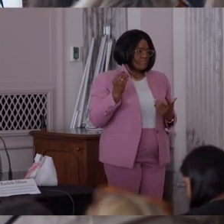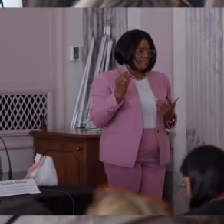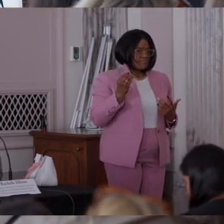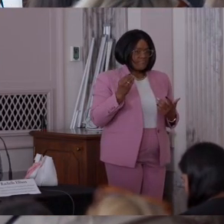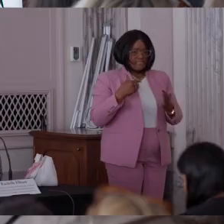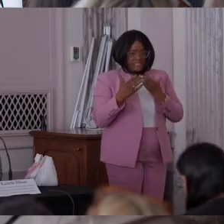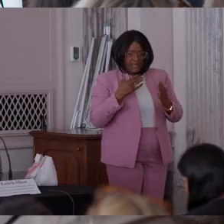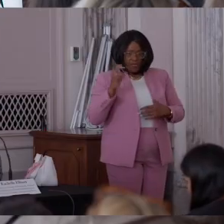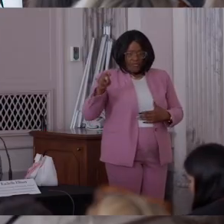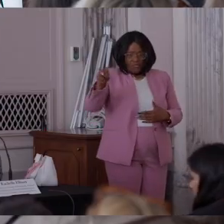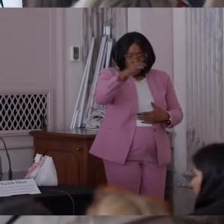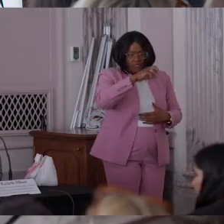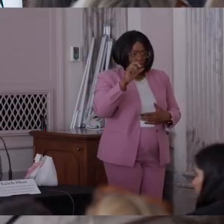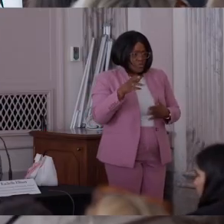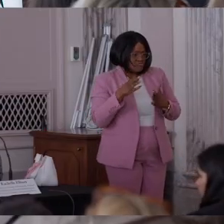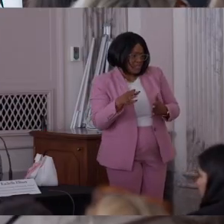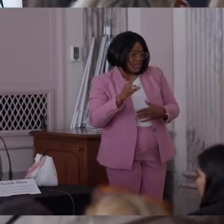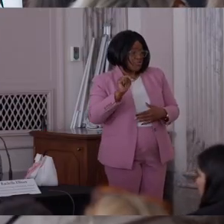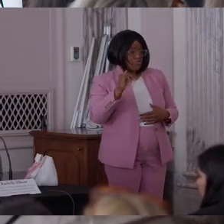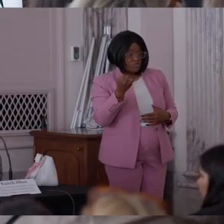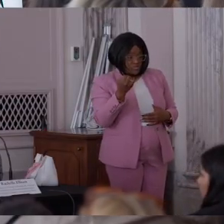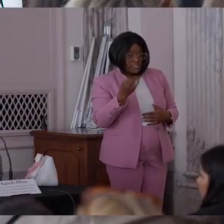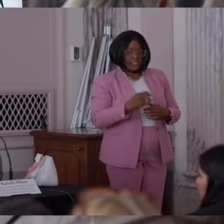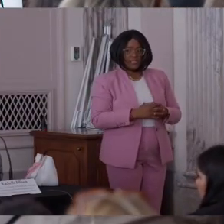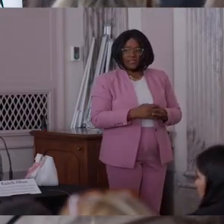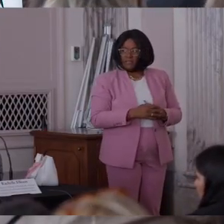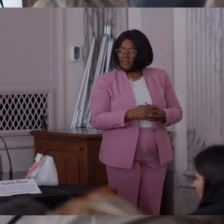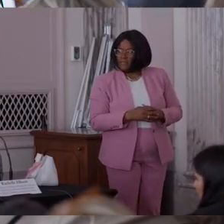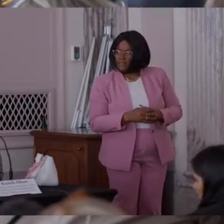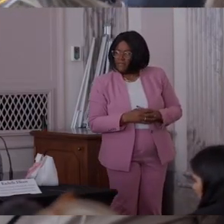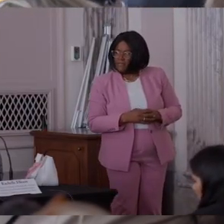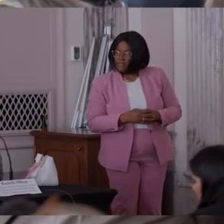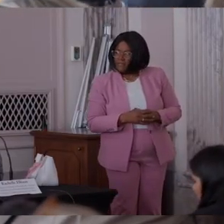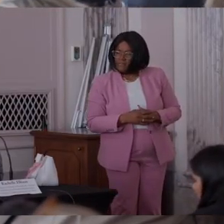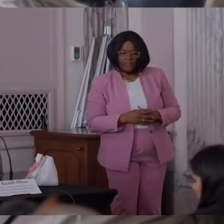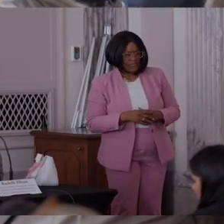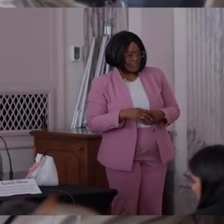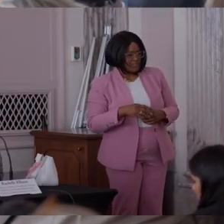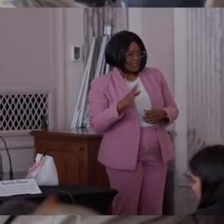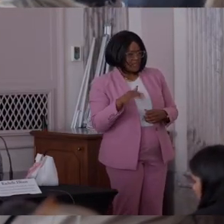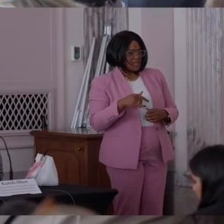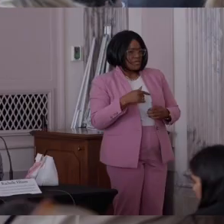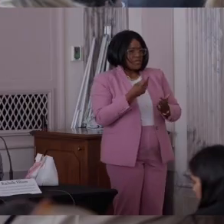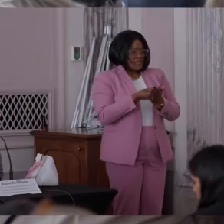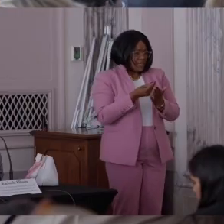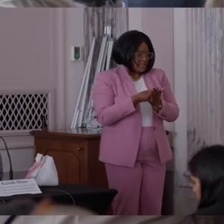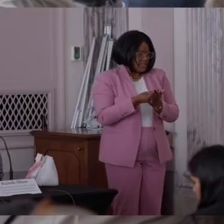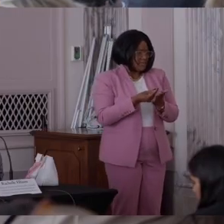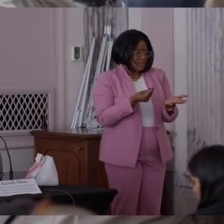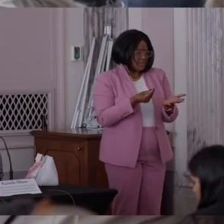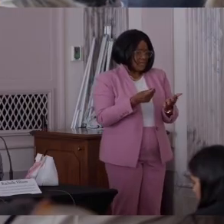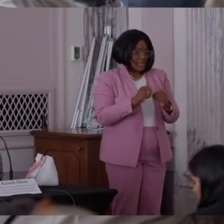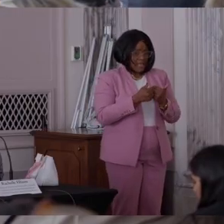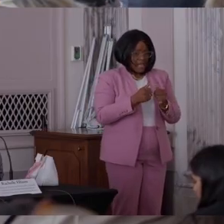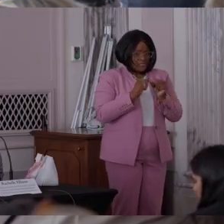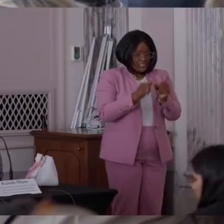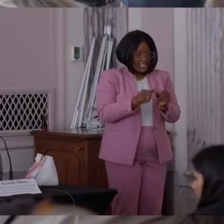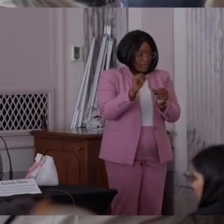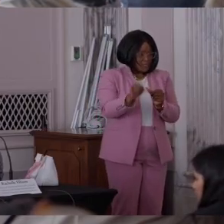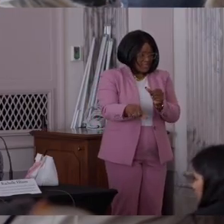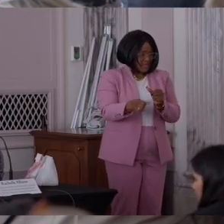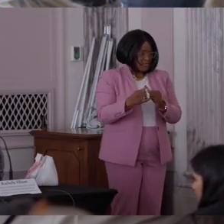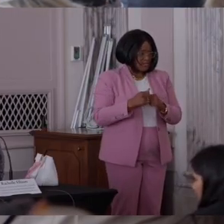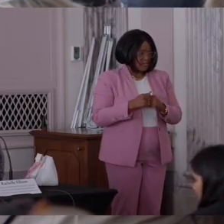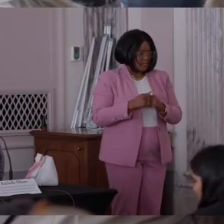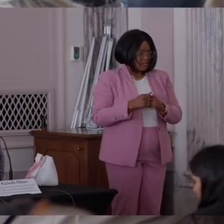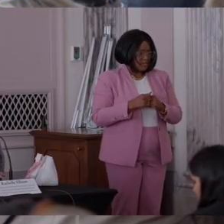avoidance. In New Jersey, these programs are funded. The real question is, how sustainable is the funding? I don't have the answer